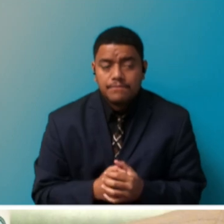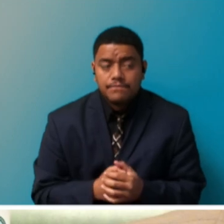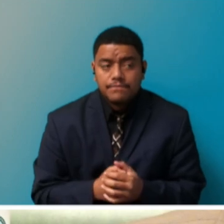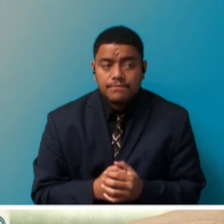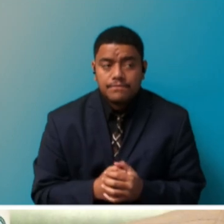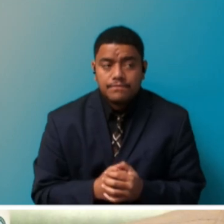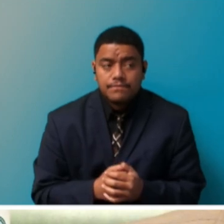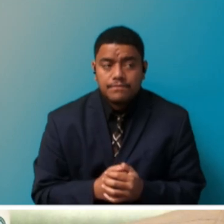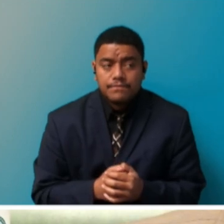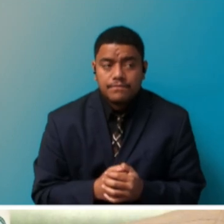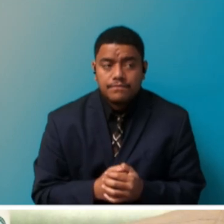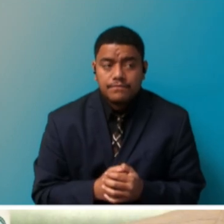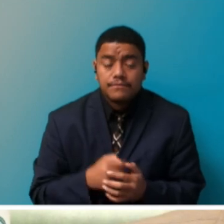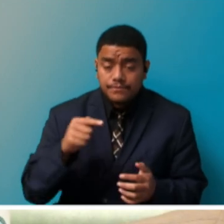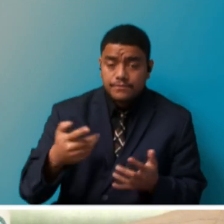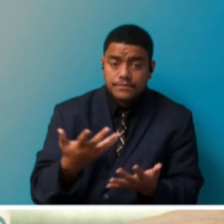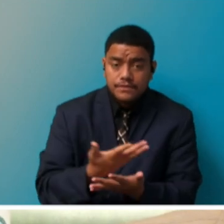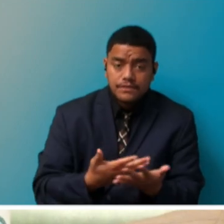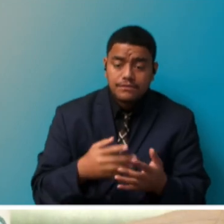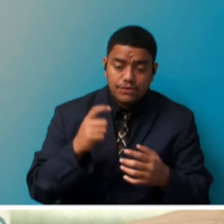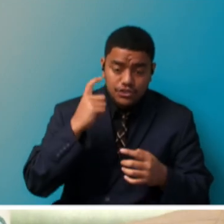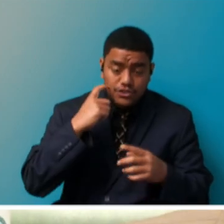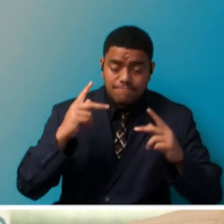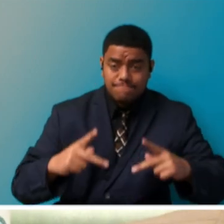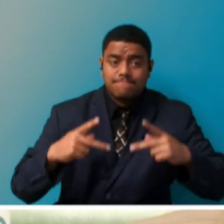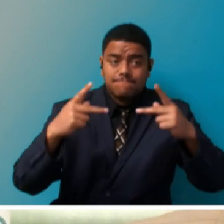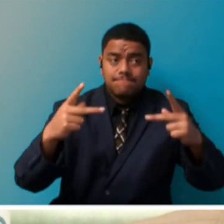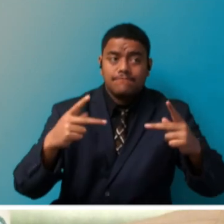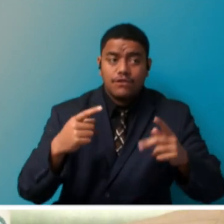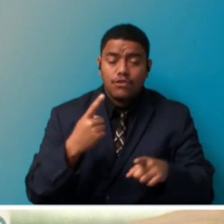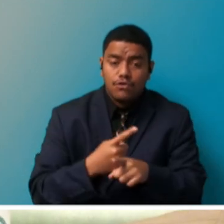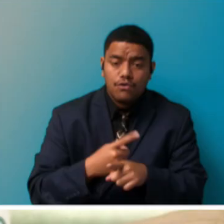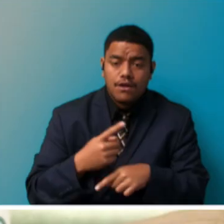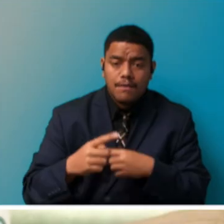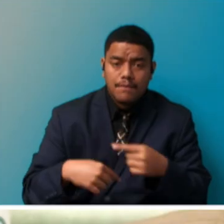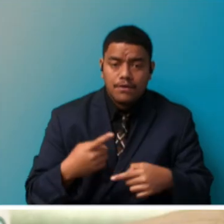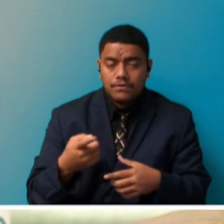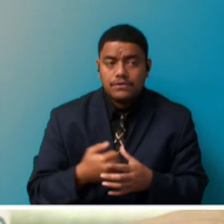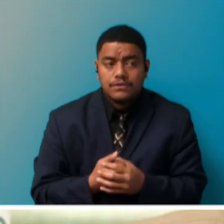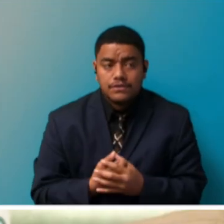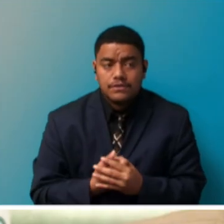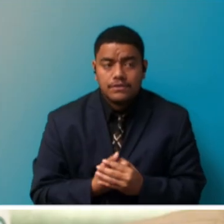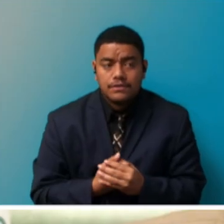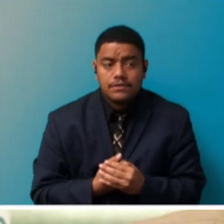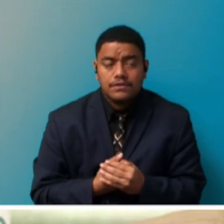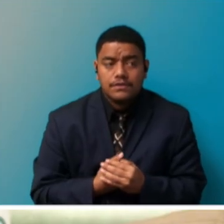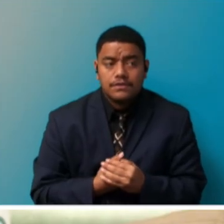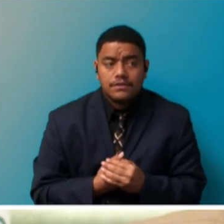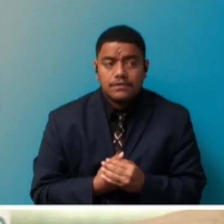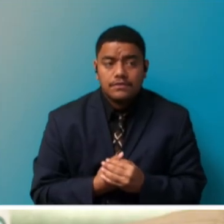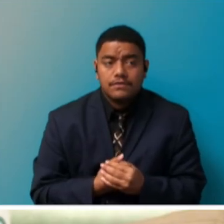So with these discussions progress, and I'm talking about the likes of sort of a